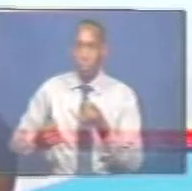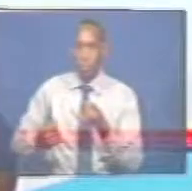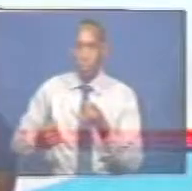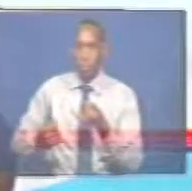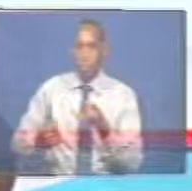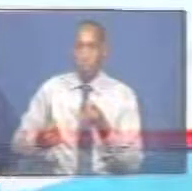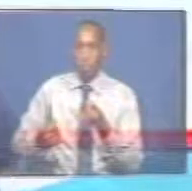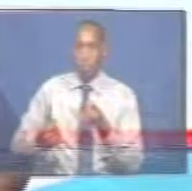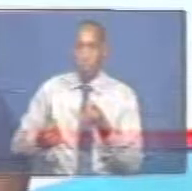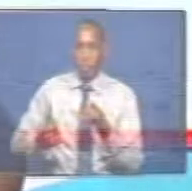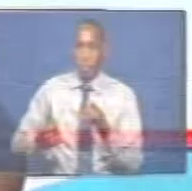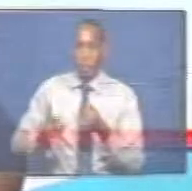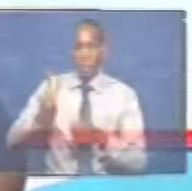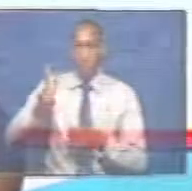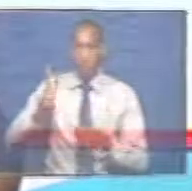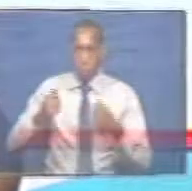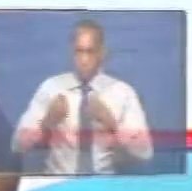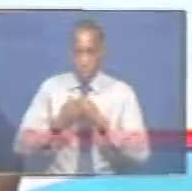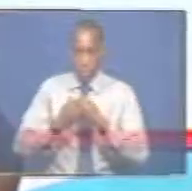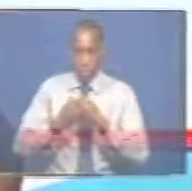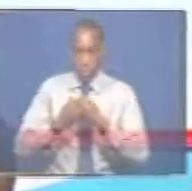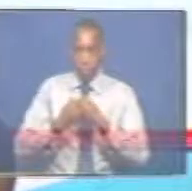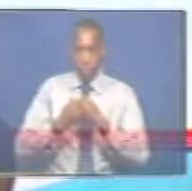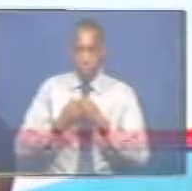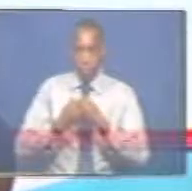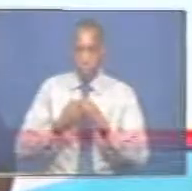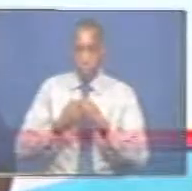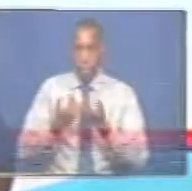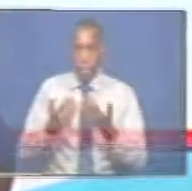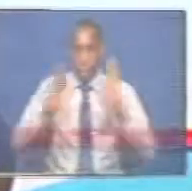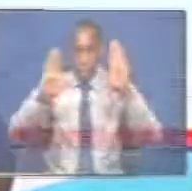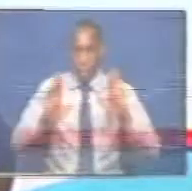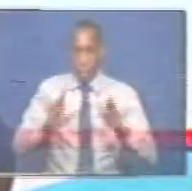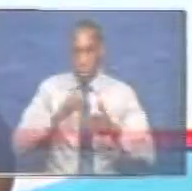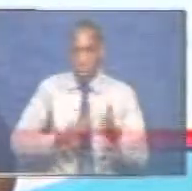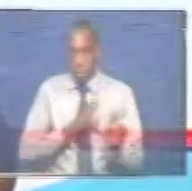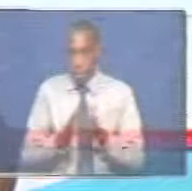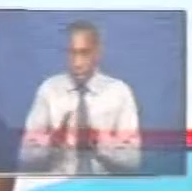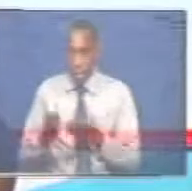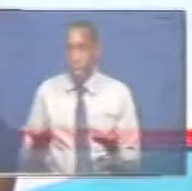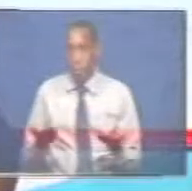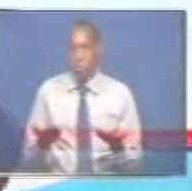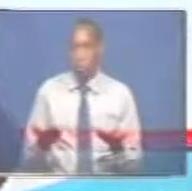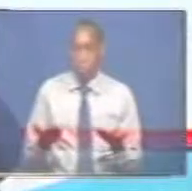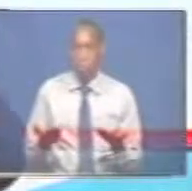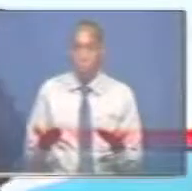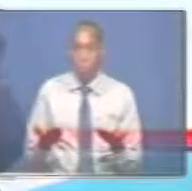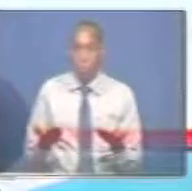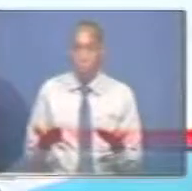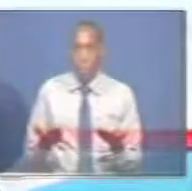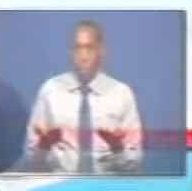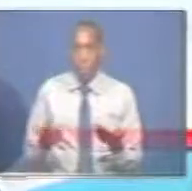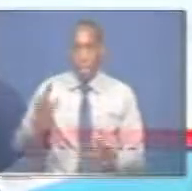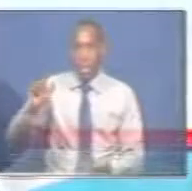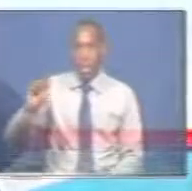you know, this is a two-leg match, right? Mm-hmm. And here it's about tactic. Eh? So here it's about Atletico play a